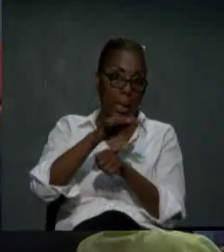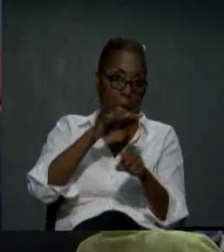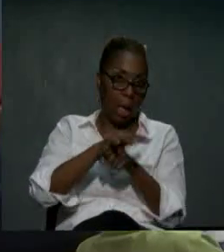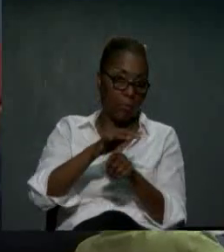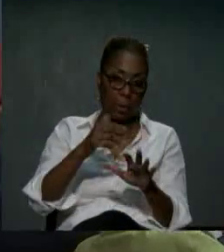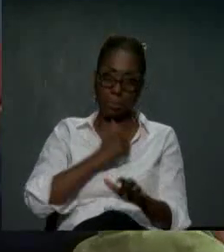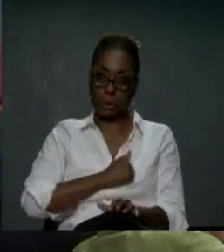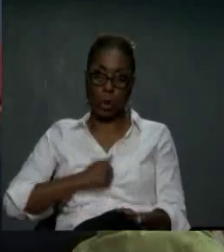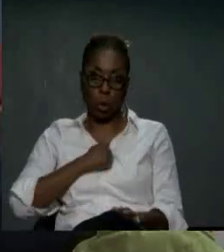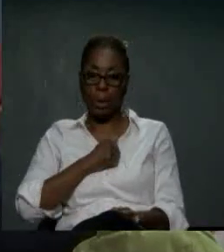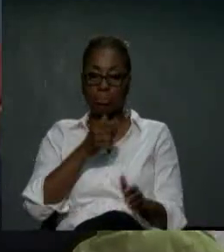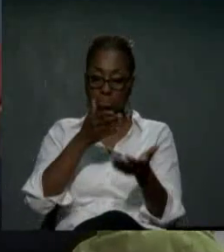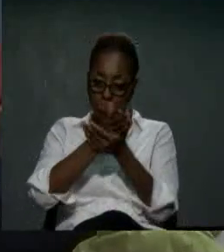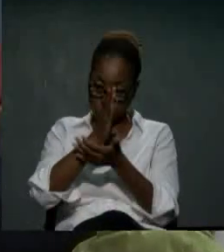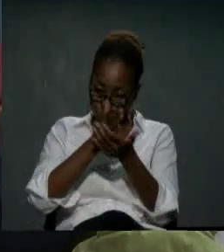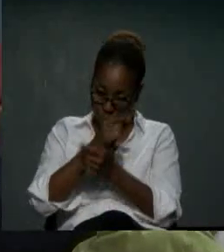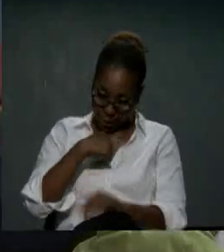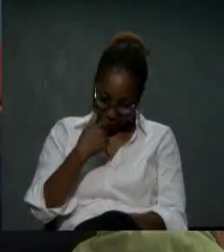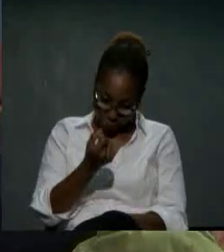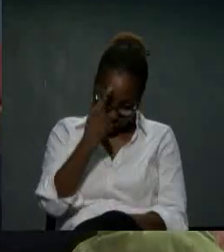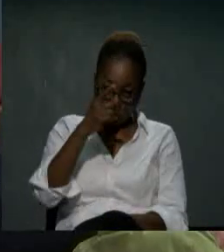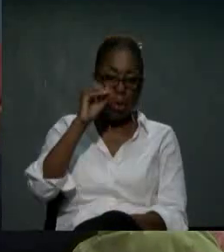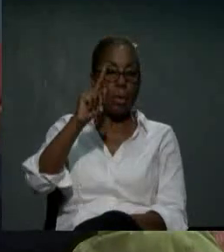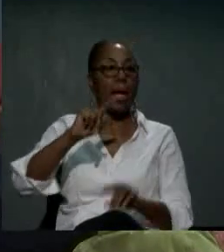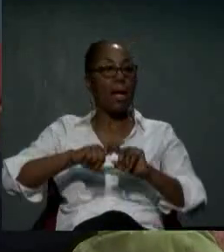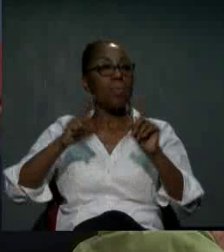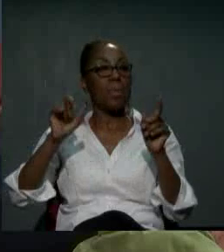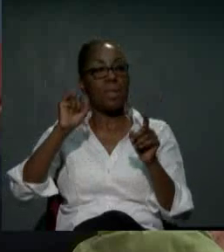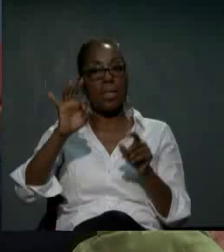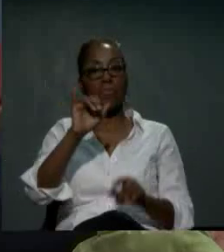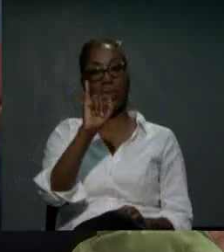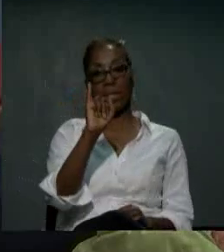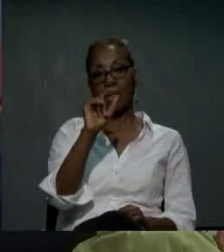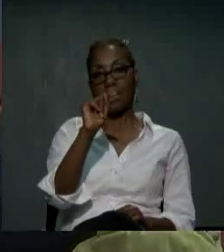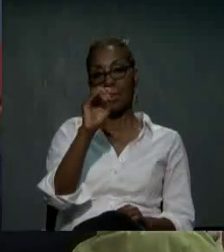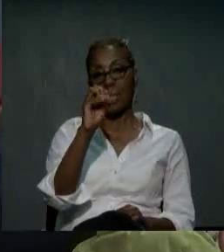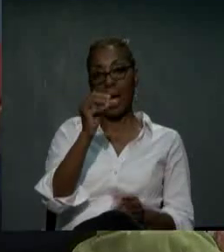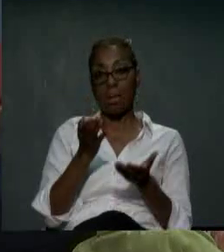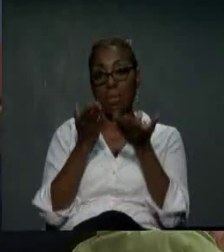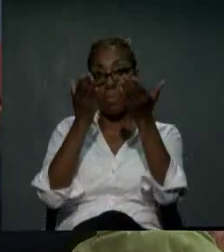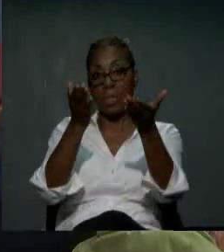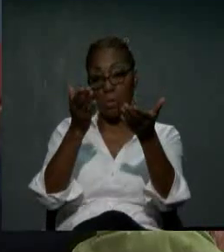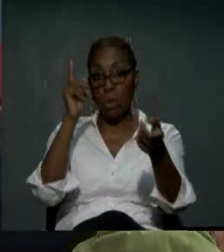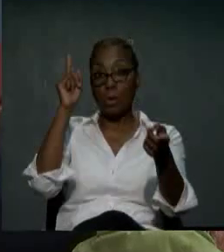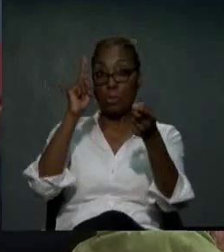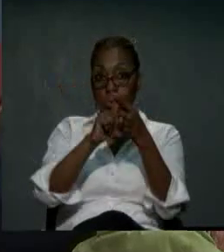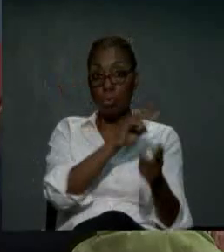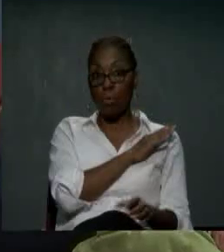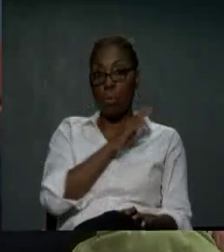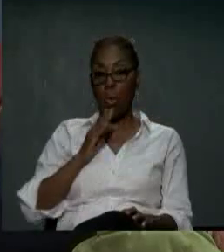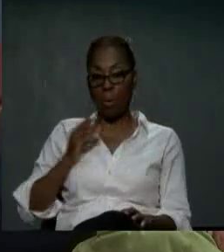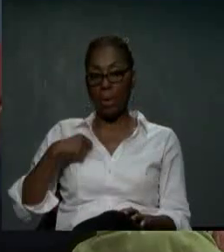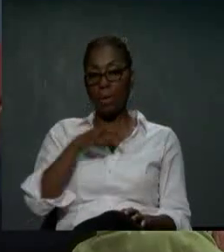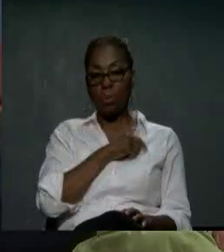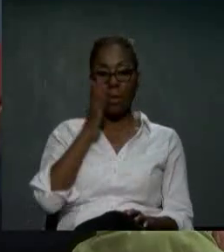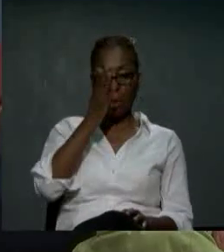right, I understand that. But Okay. if the item is appealed to the board, you will be notified. Yep, we got, Right, thank you.